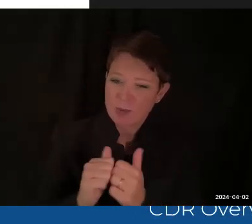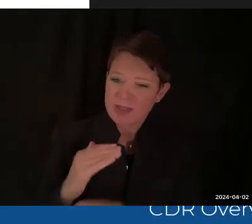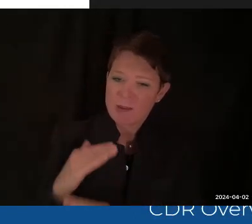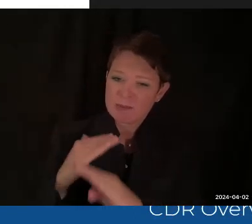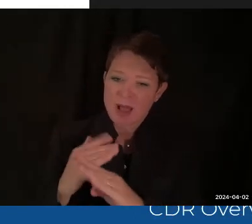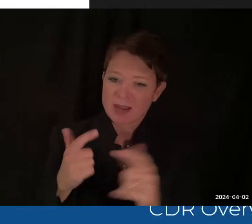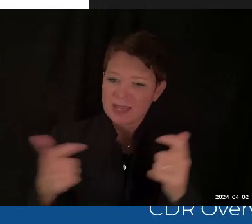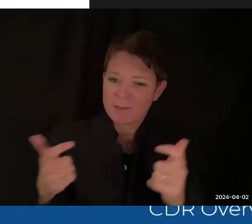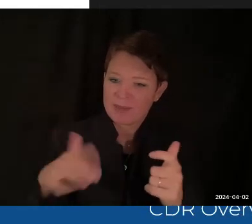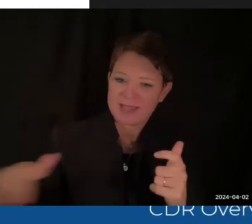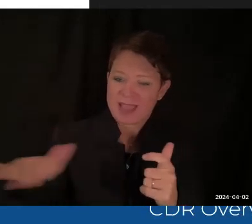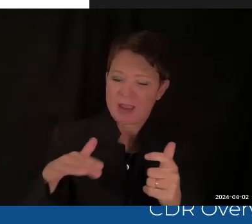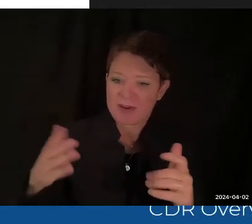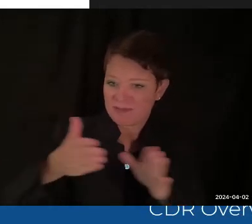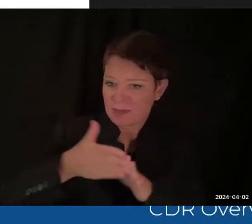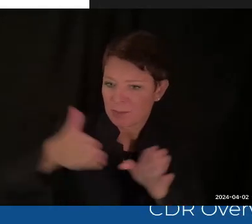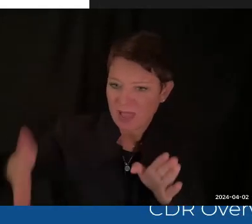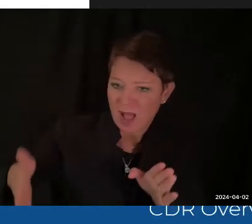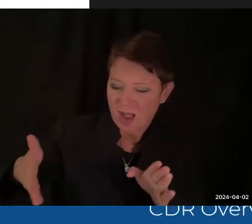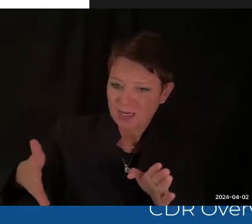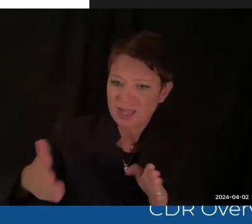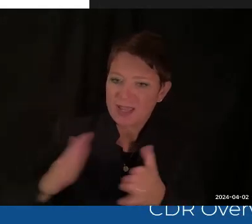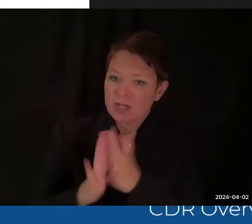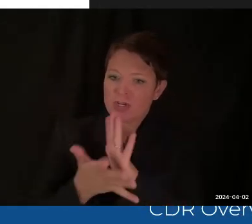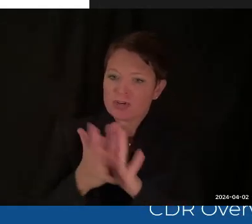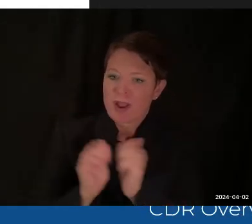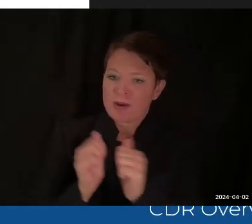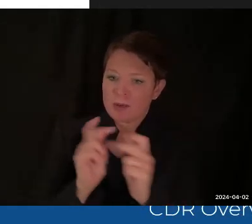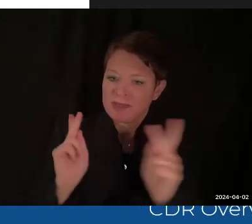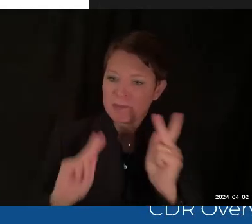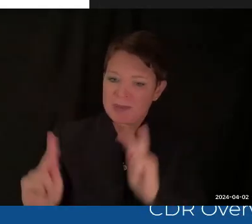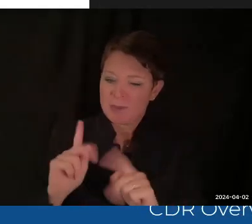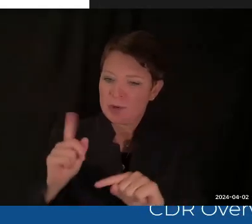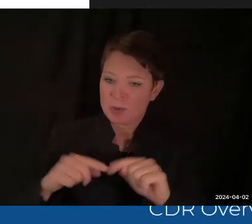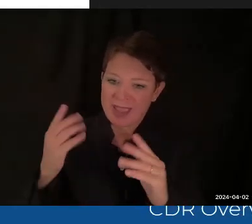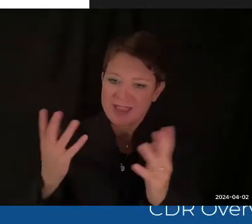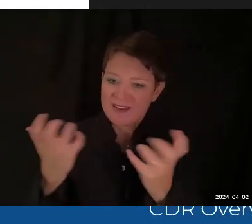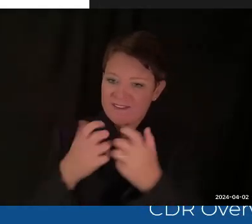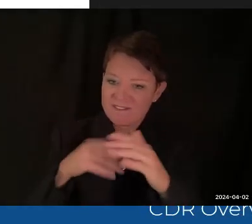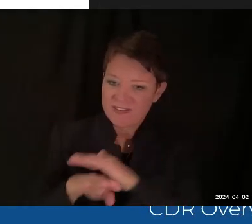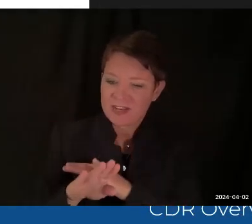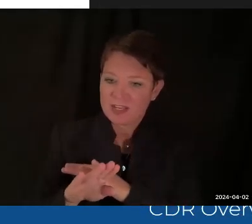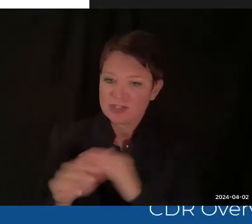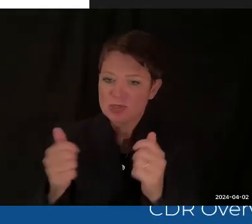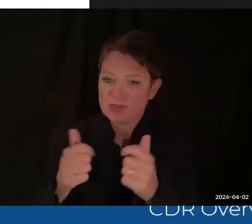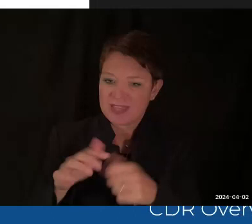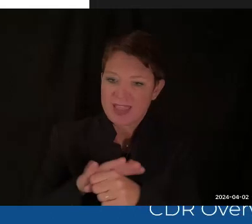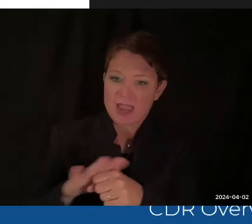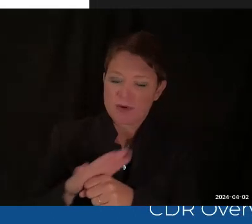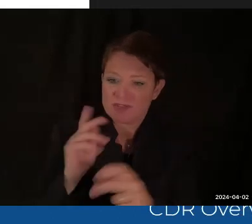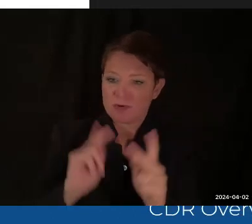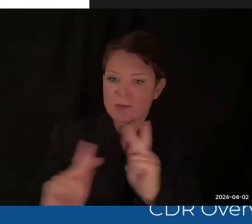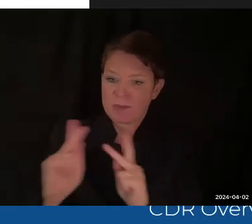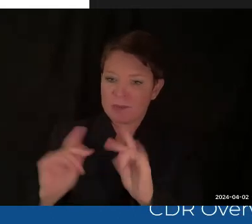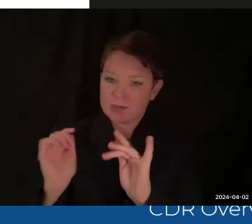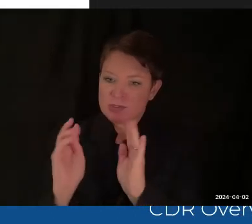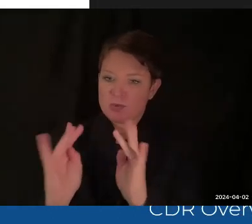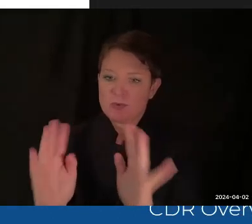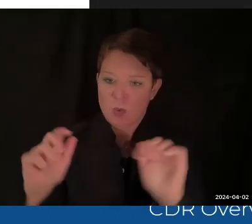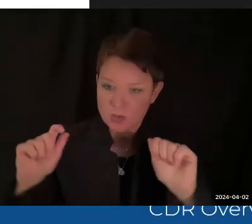off a large area of the block and crowding the area with pedestrians that can't fit into the undersized areas for pedestrians to queue.